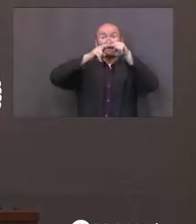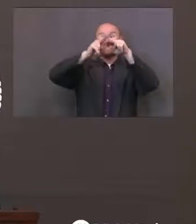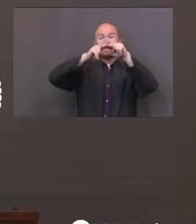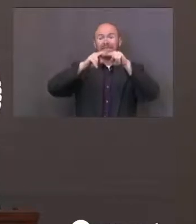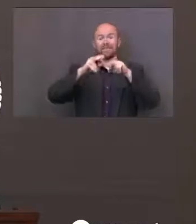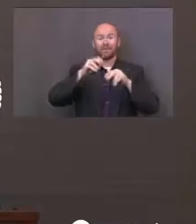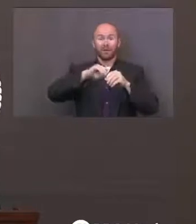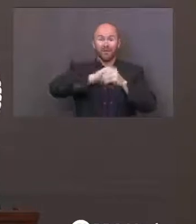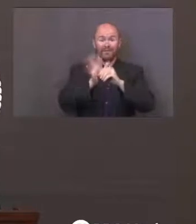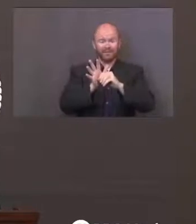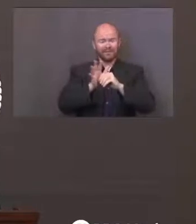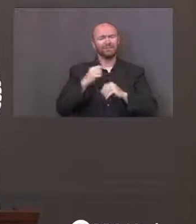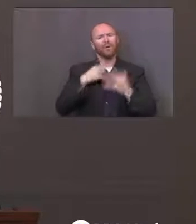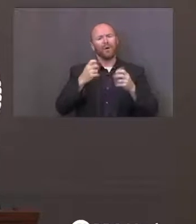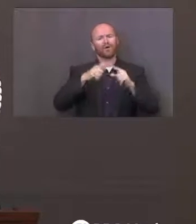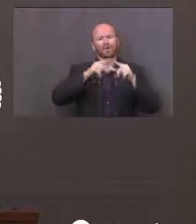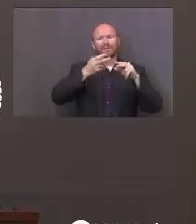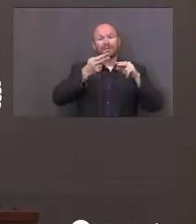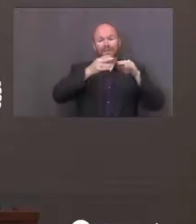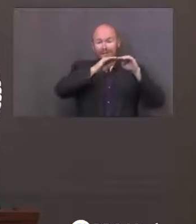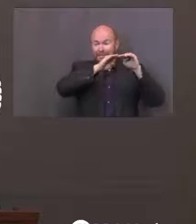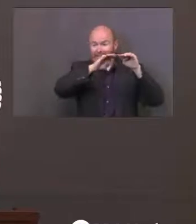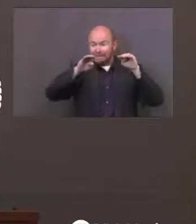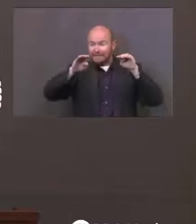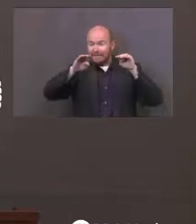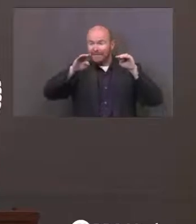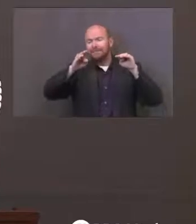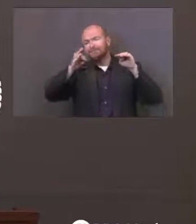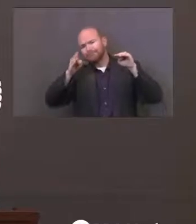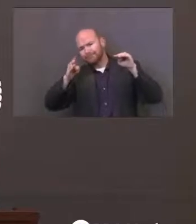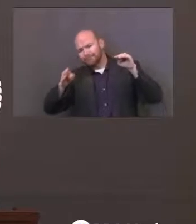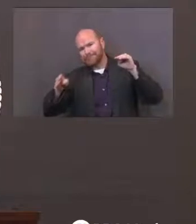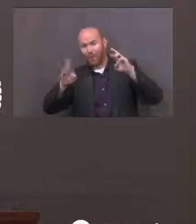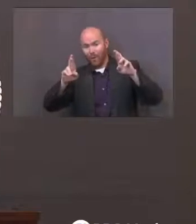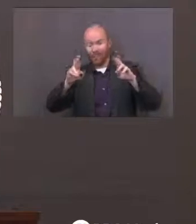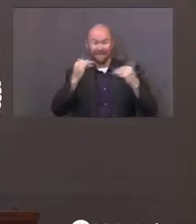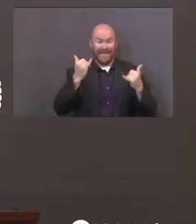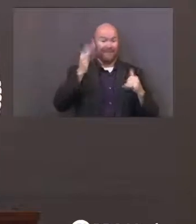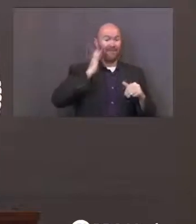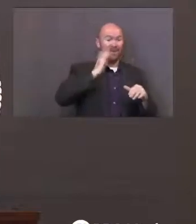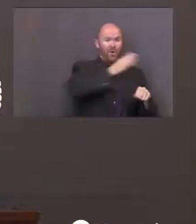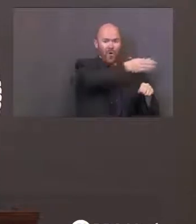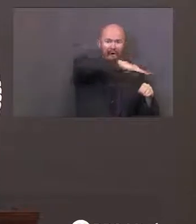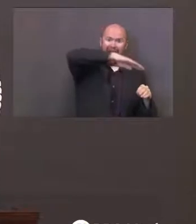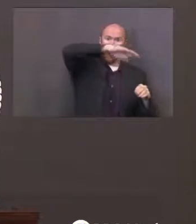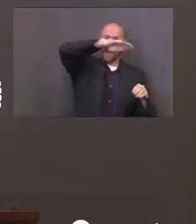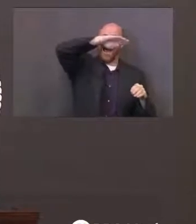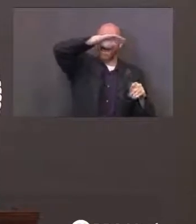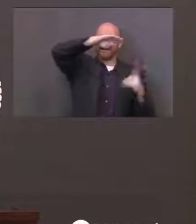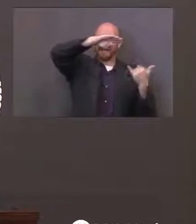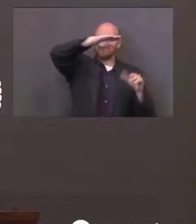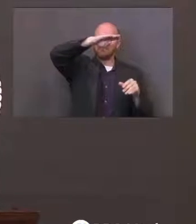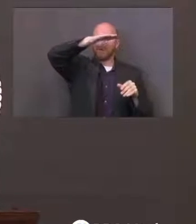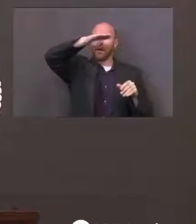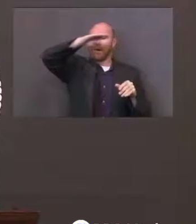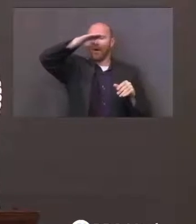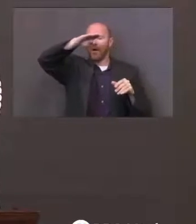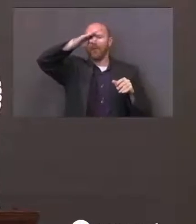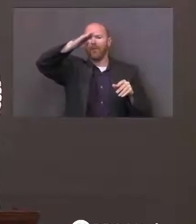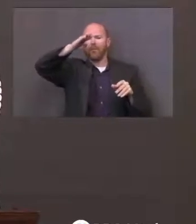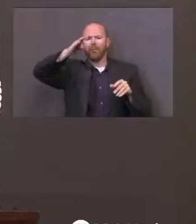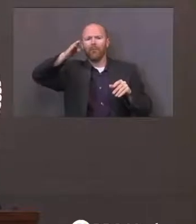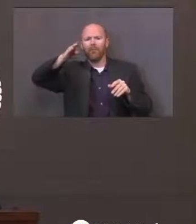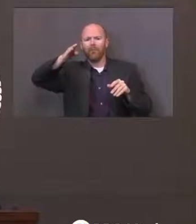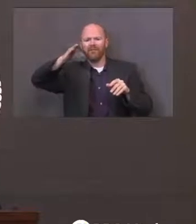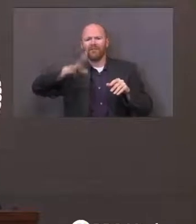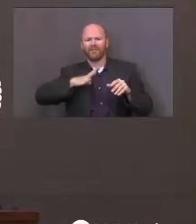the numbers, that we'd eventually stabilize and decrease the numbers, which is where we're at today. And also, last but not least, preserve hospital